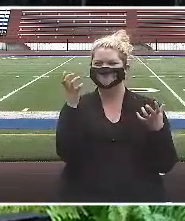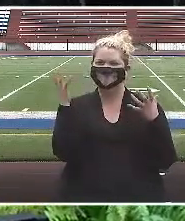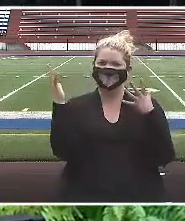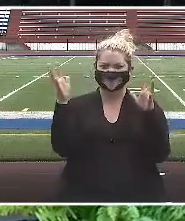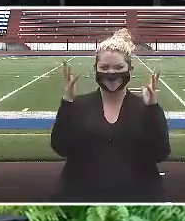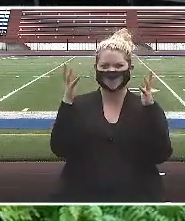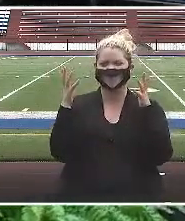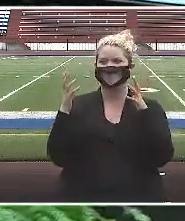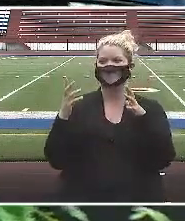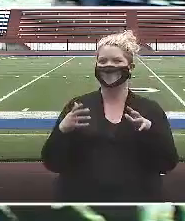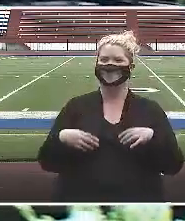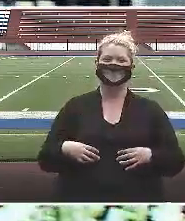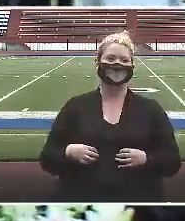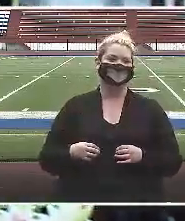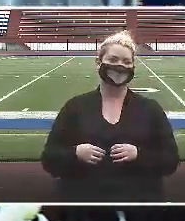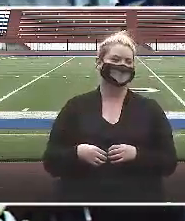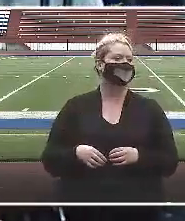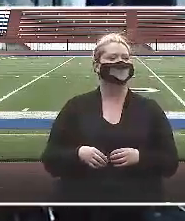New Lam.